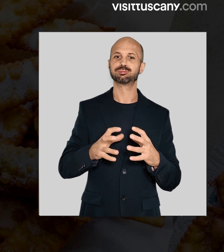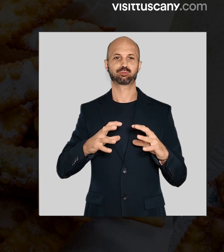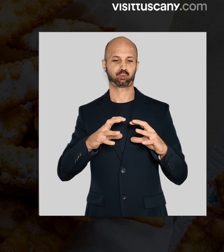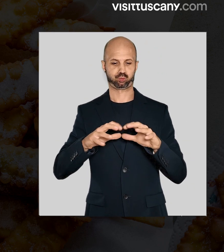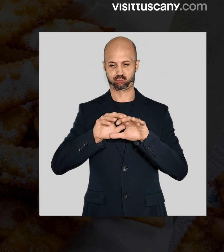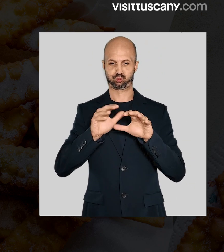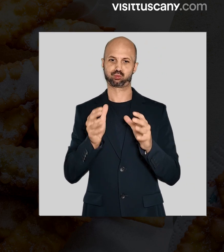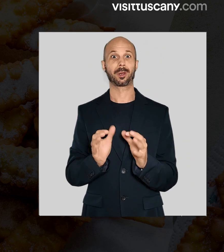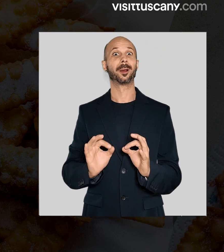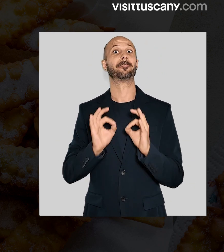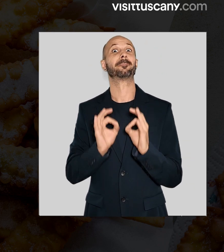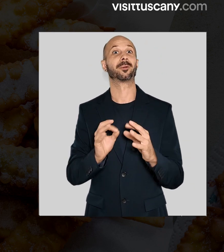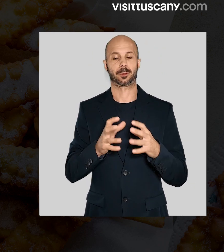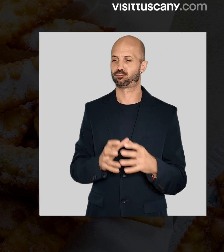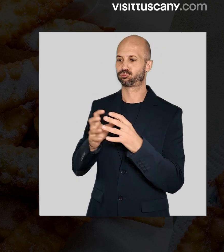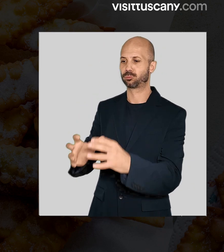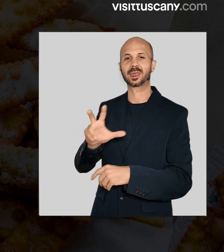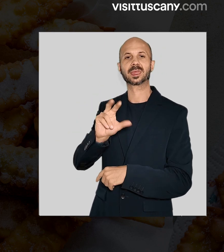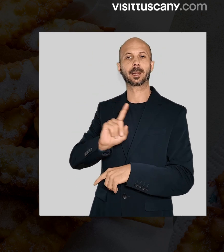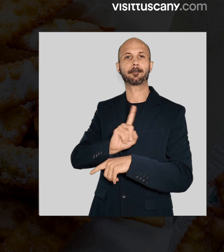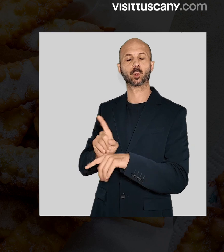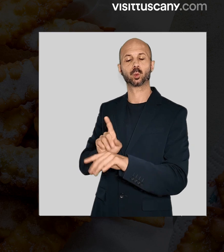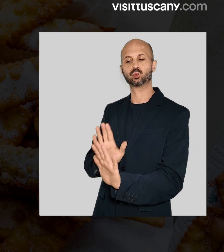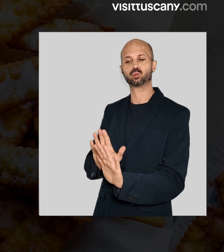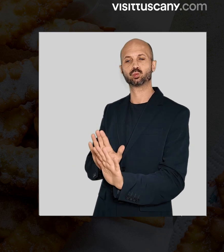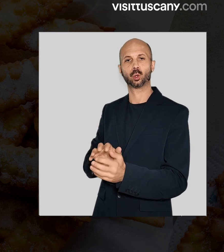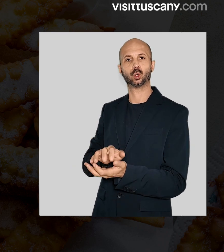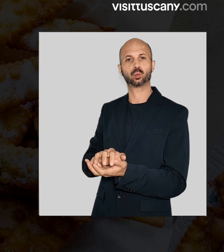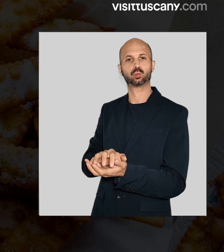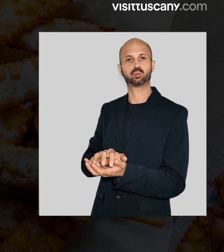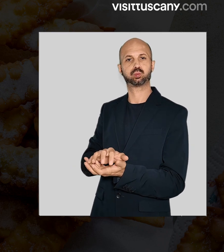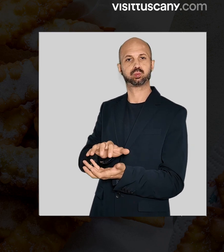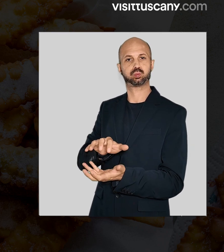Let the dough rest for about 30 minutes.